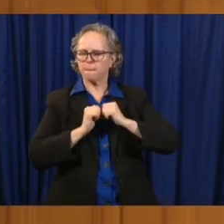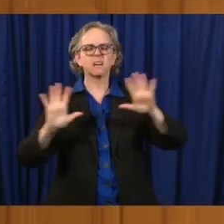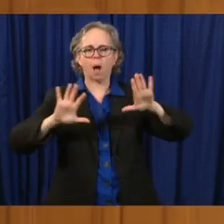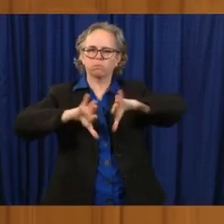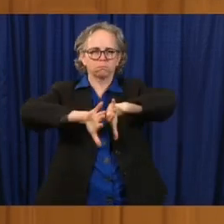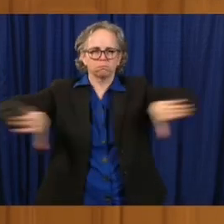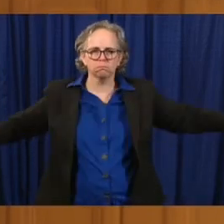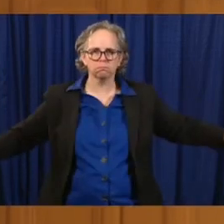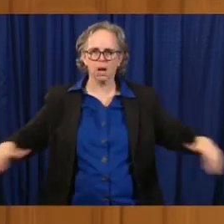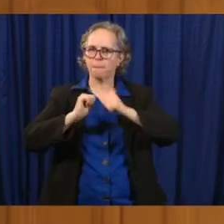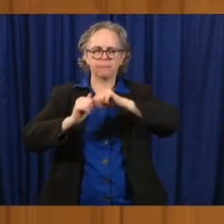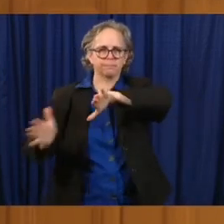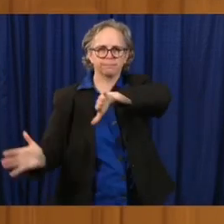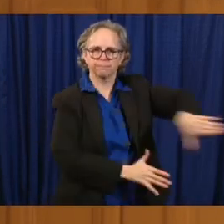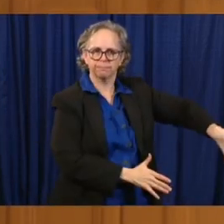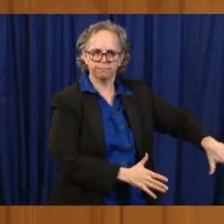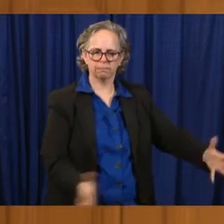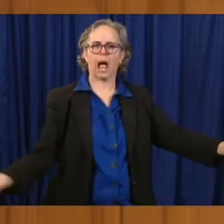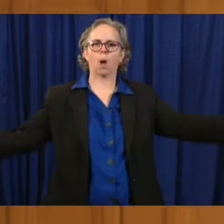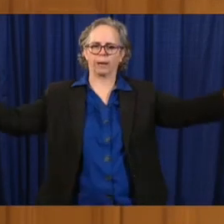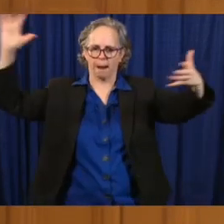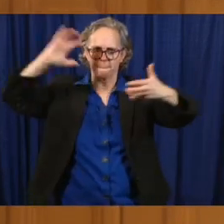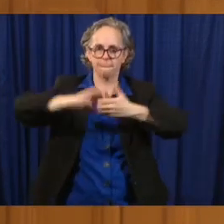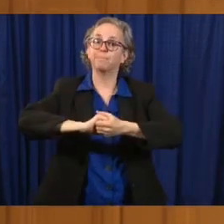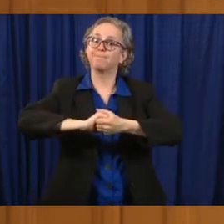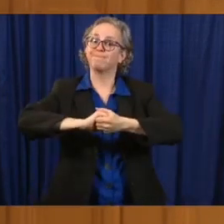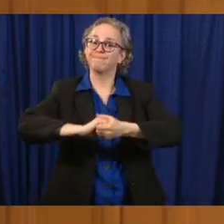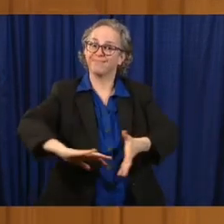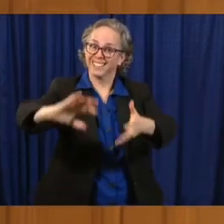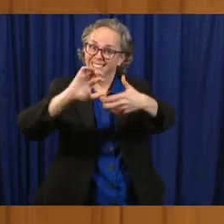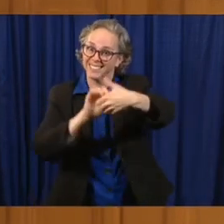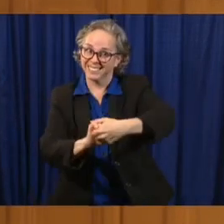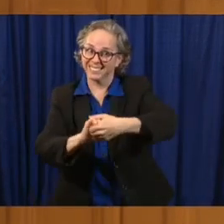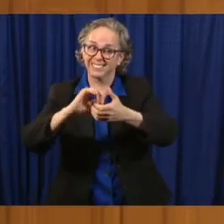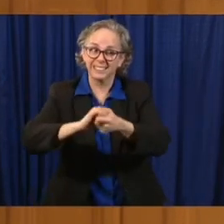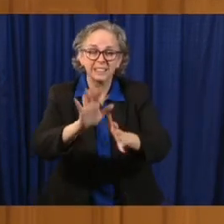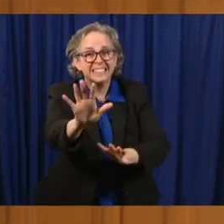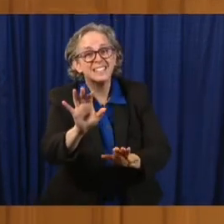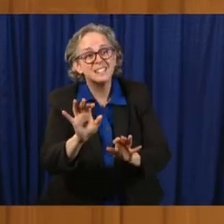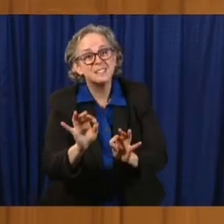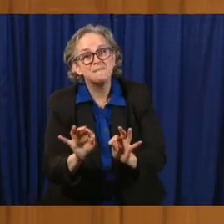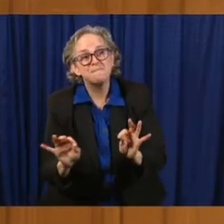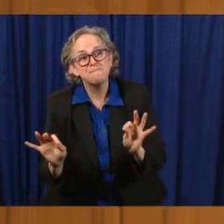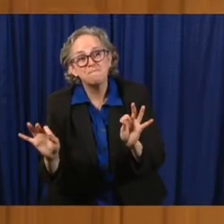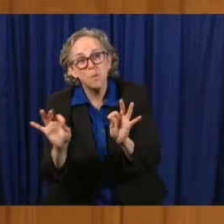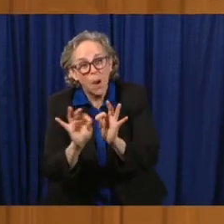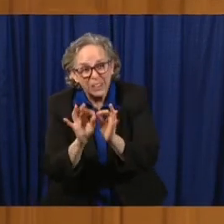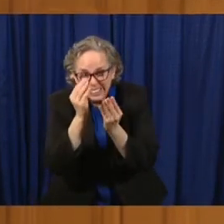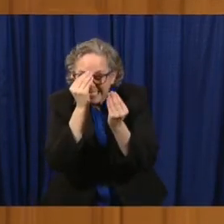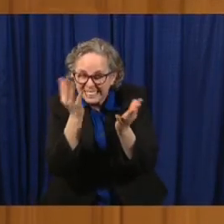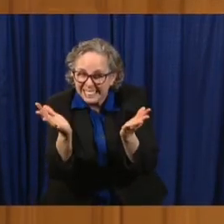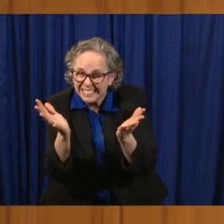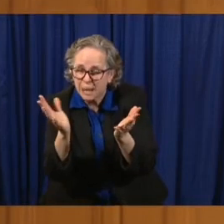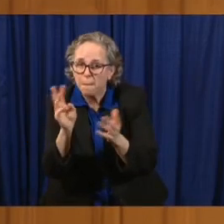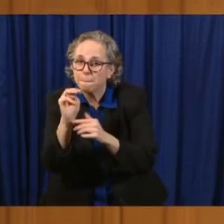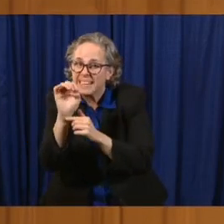they can. But I want you to know it's very important, especially to the media, when a nursing home has an